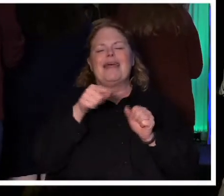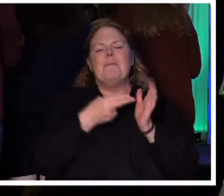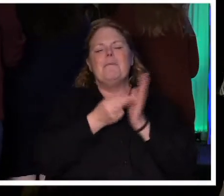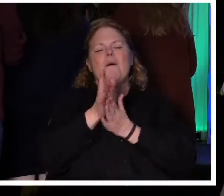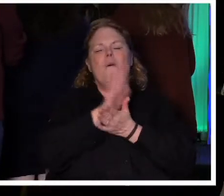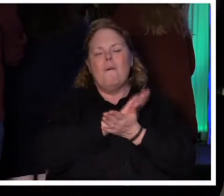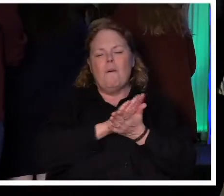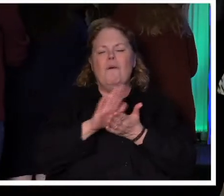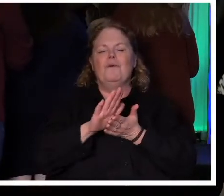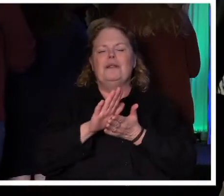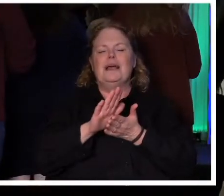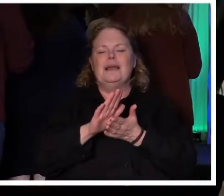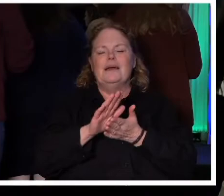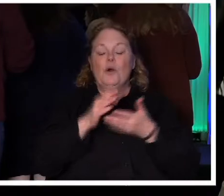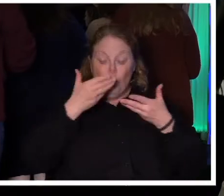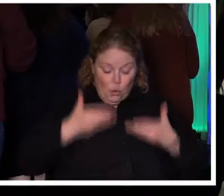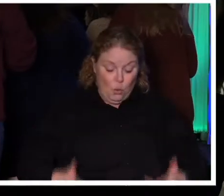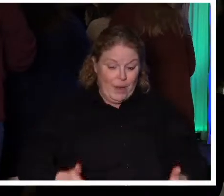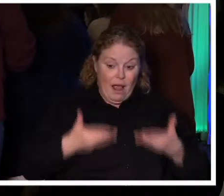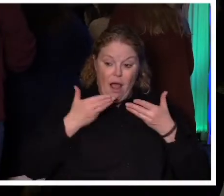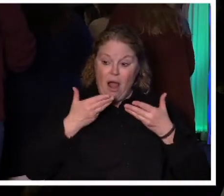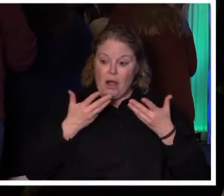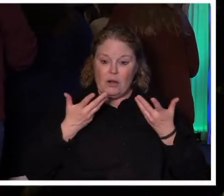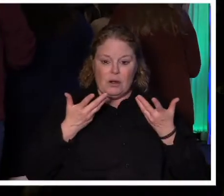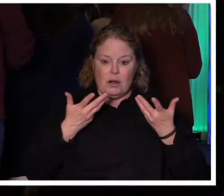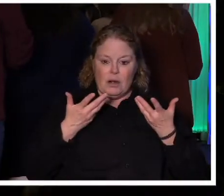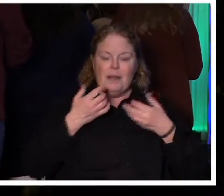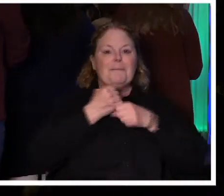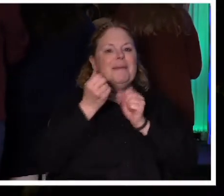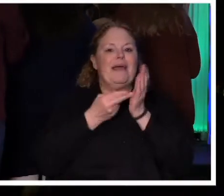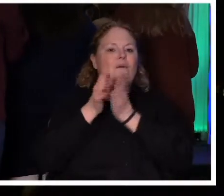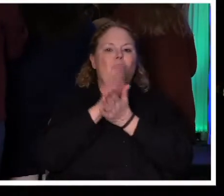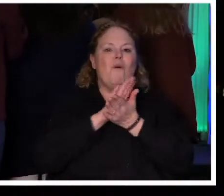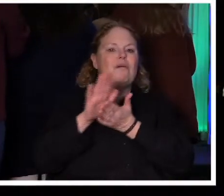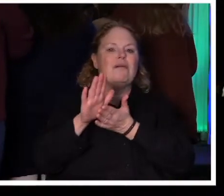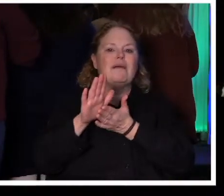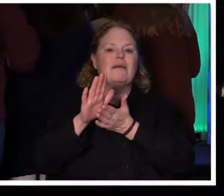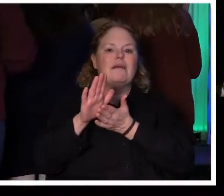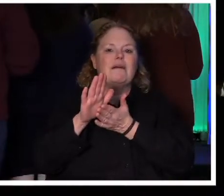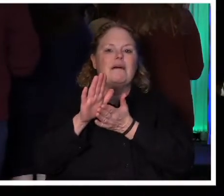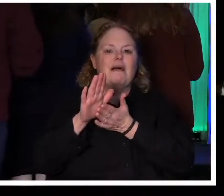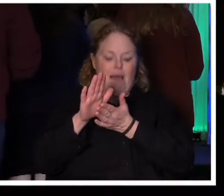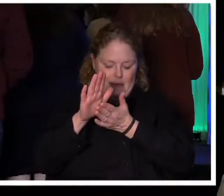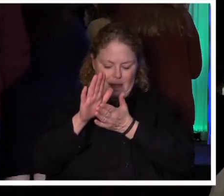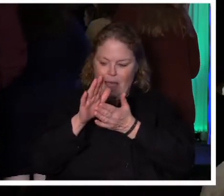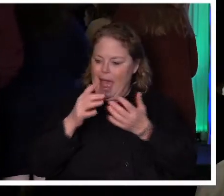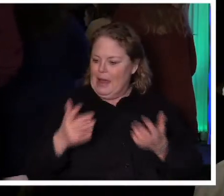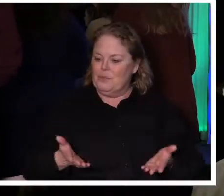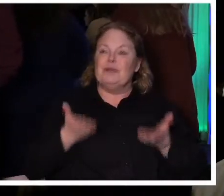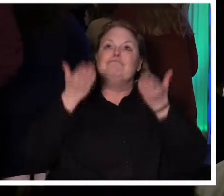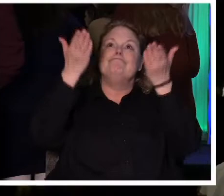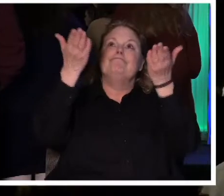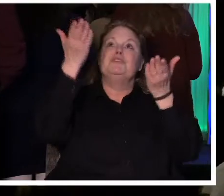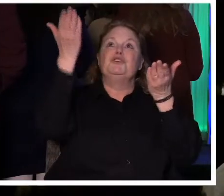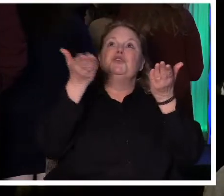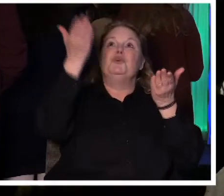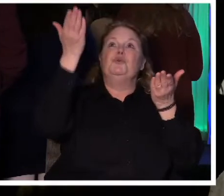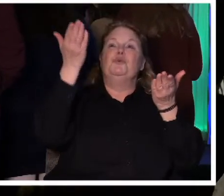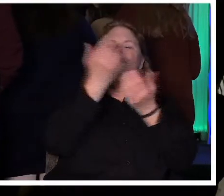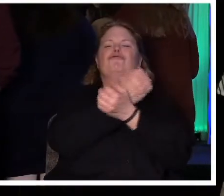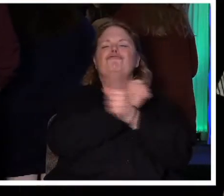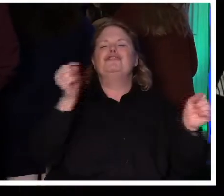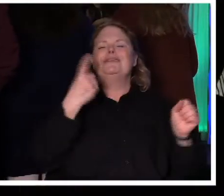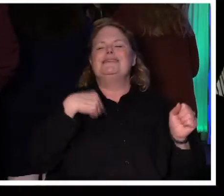We consecrate who we are and who we think we are. And we lay it in an altar before you and ask that you would redeem and renew